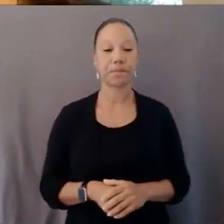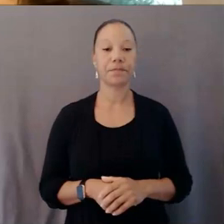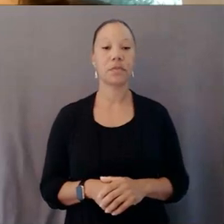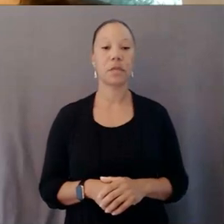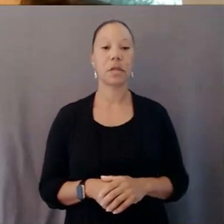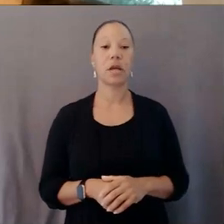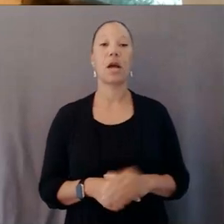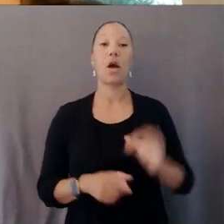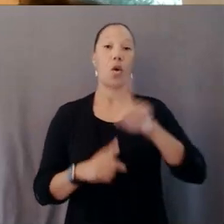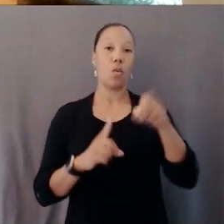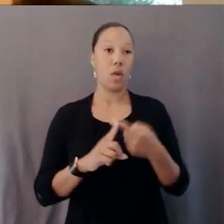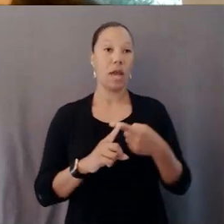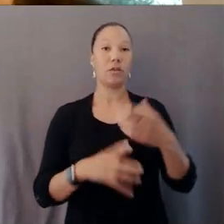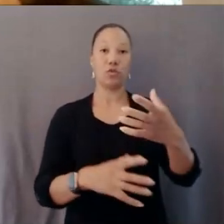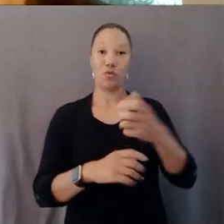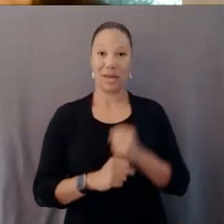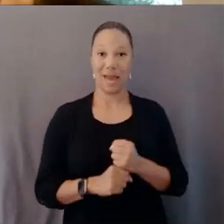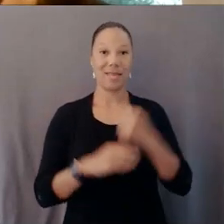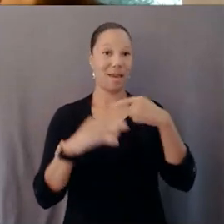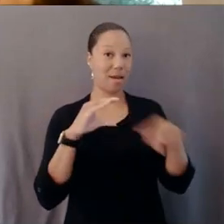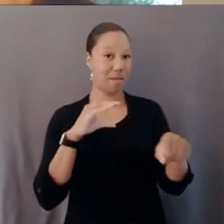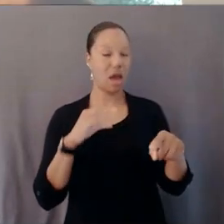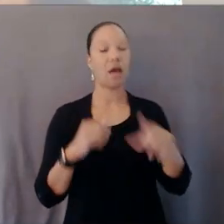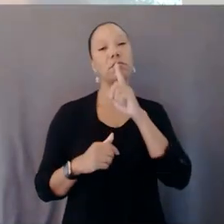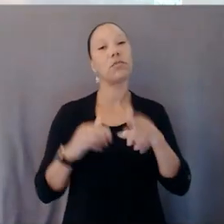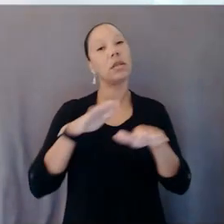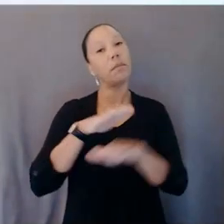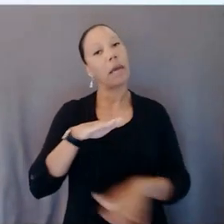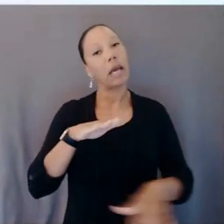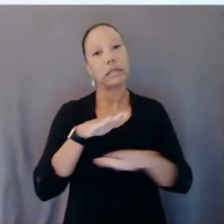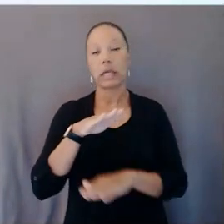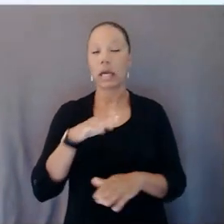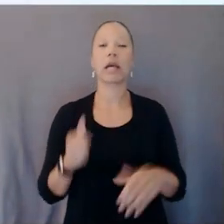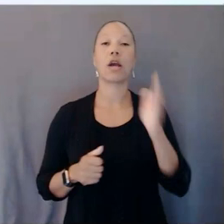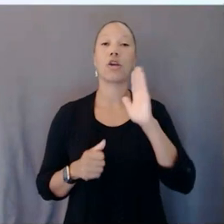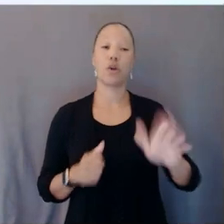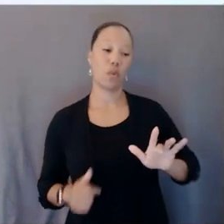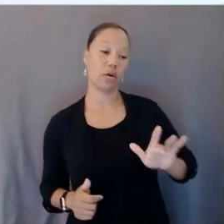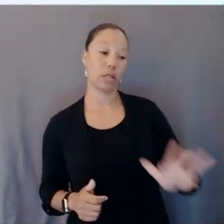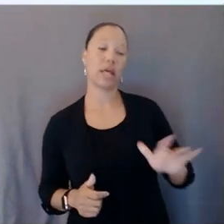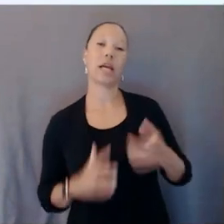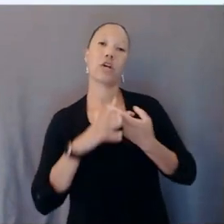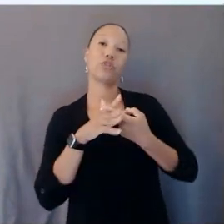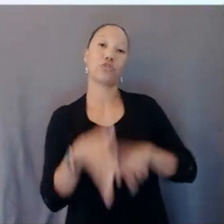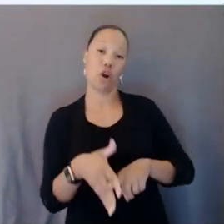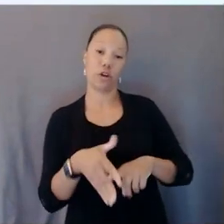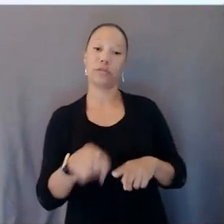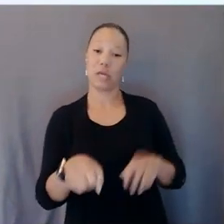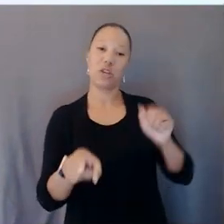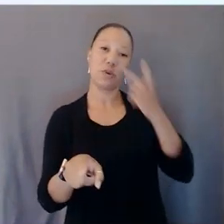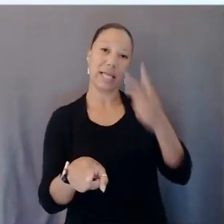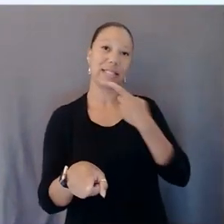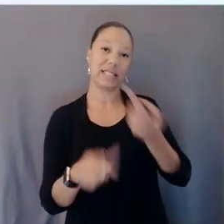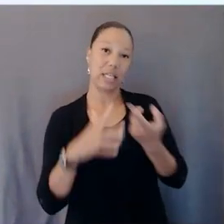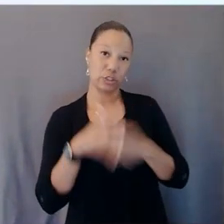receive your email, it's pretty basic. You just want to start the survey. You'll see it says start survey.